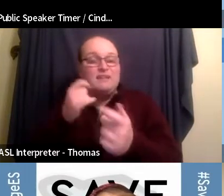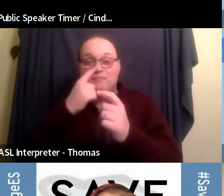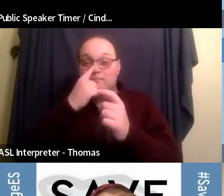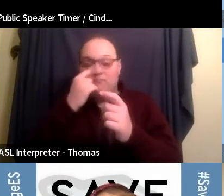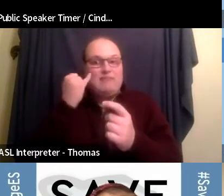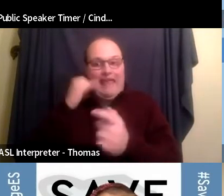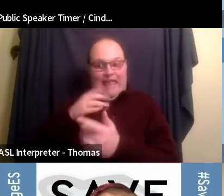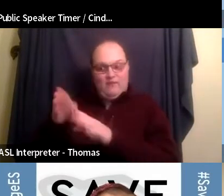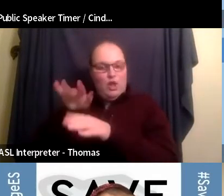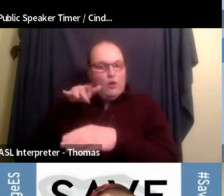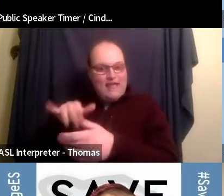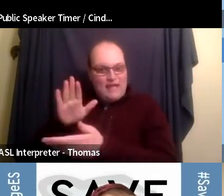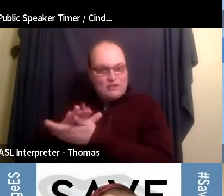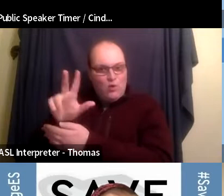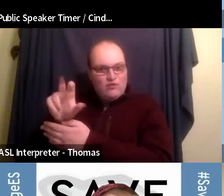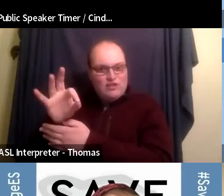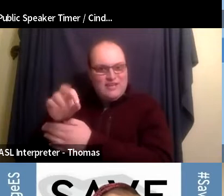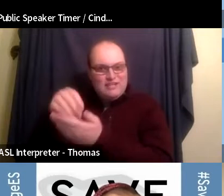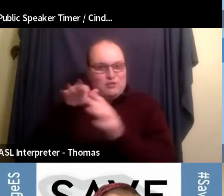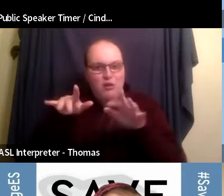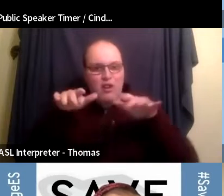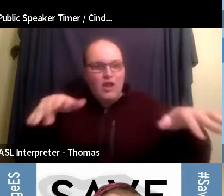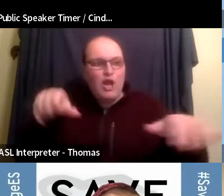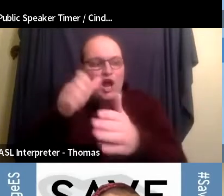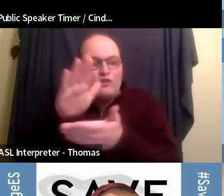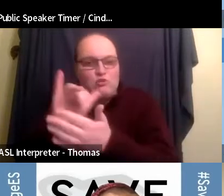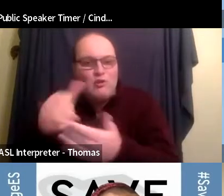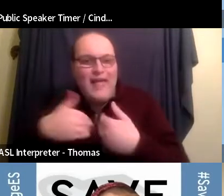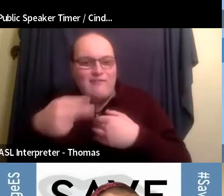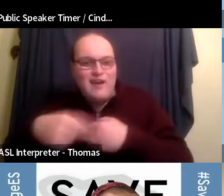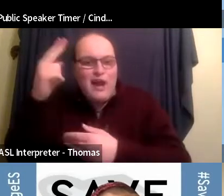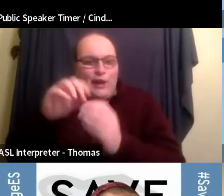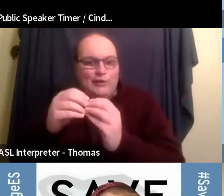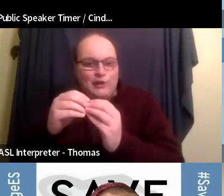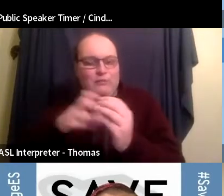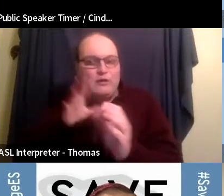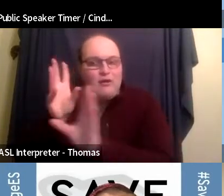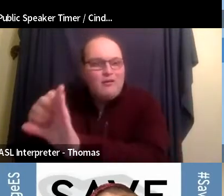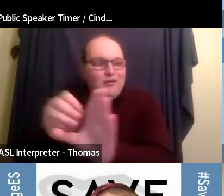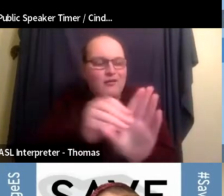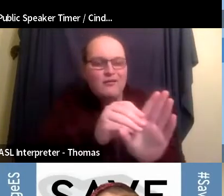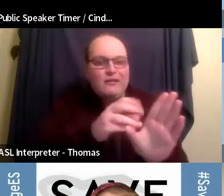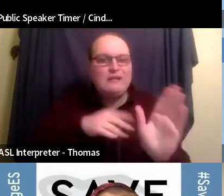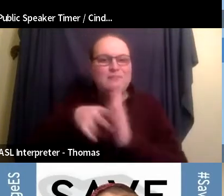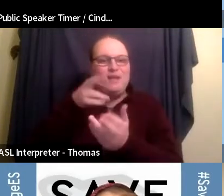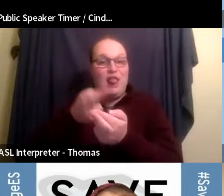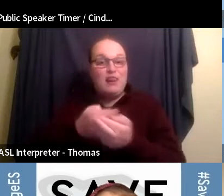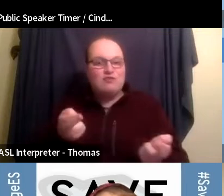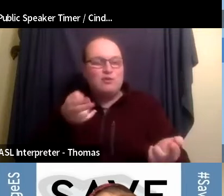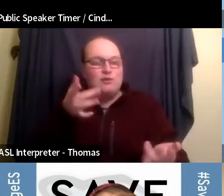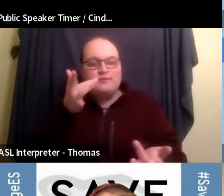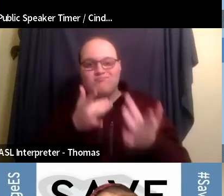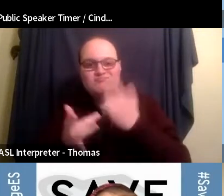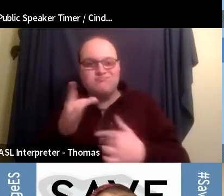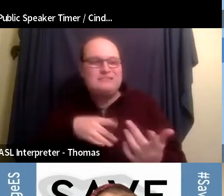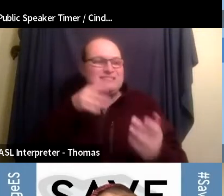county improve its standing. It will create stress and stretch resources to those receiving schools and not properly